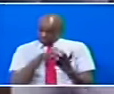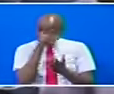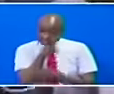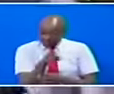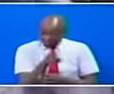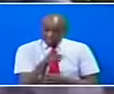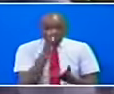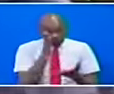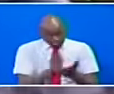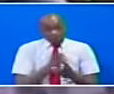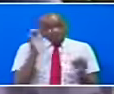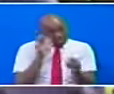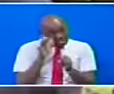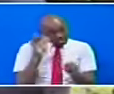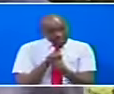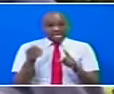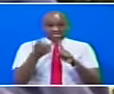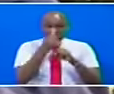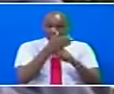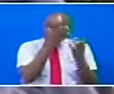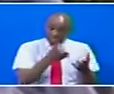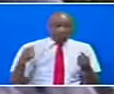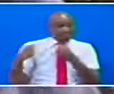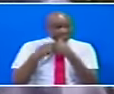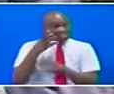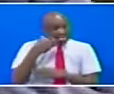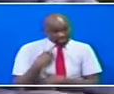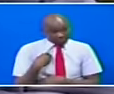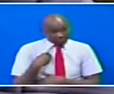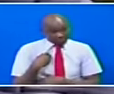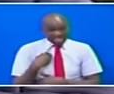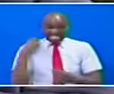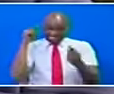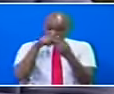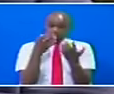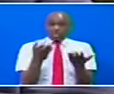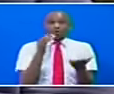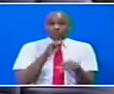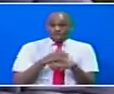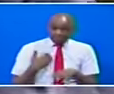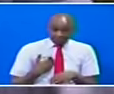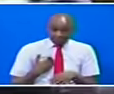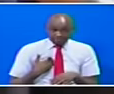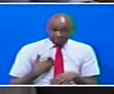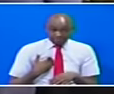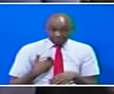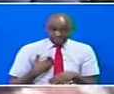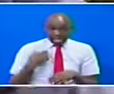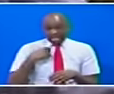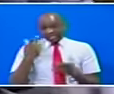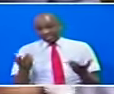as much as there are so many milestones and the challenges, and the intentions and the